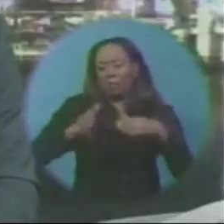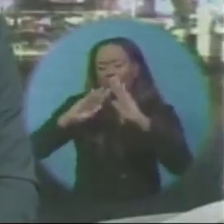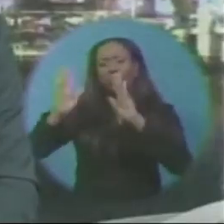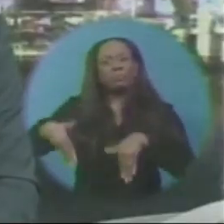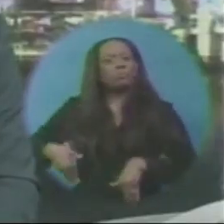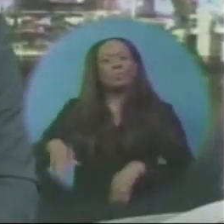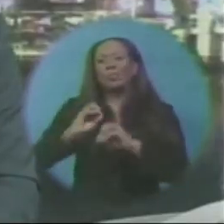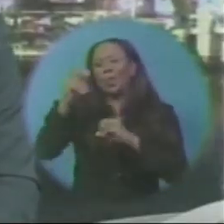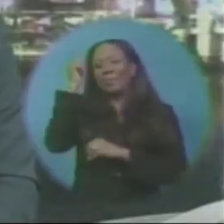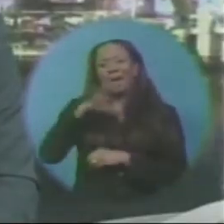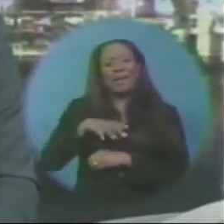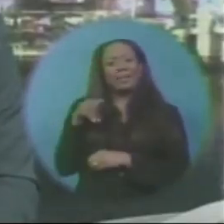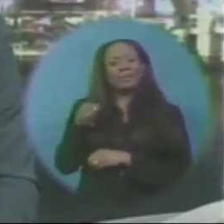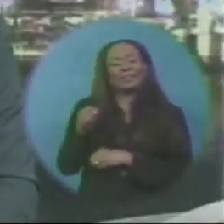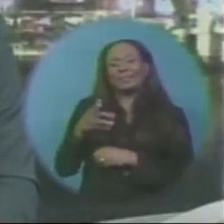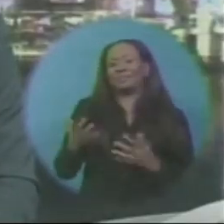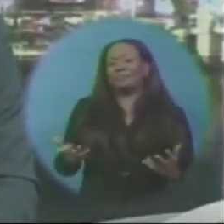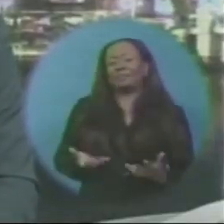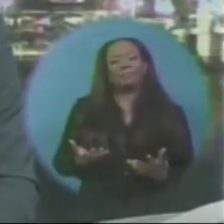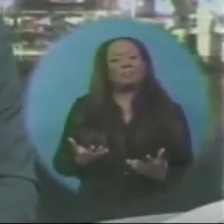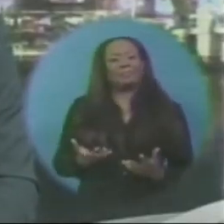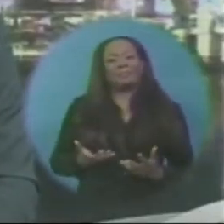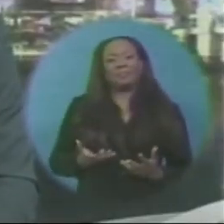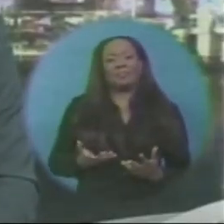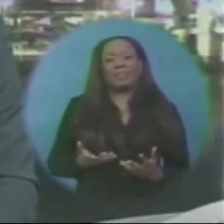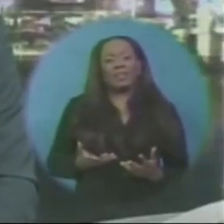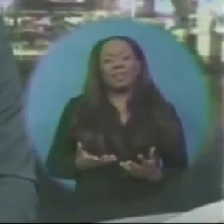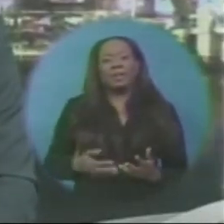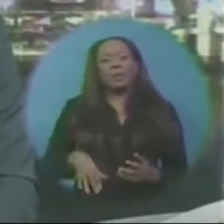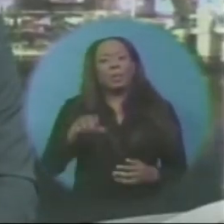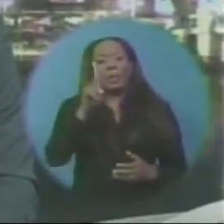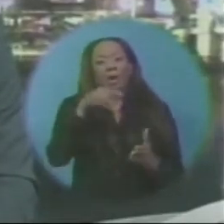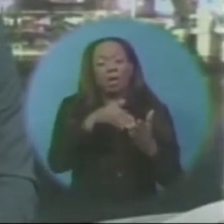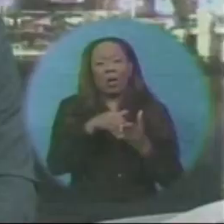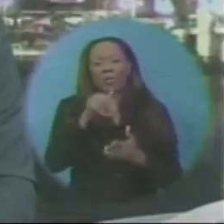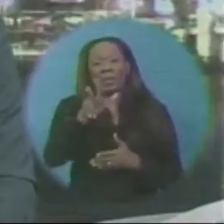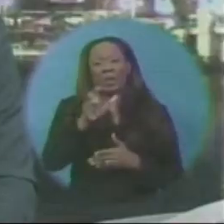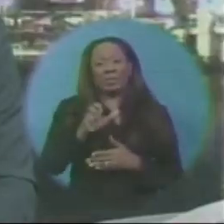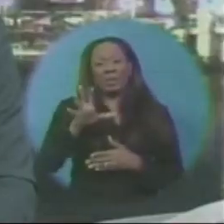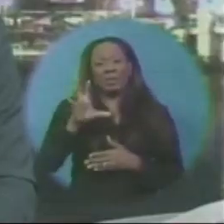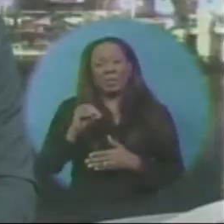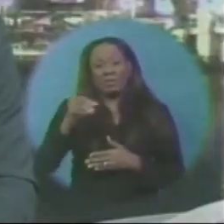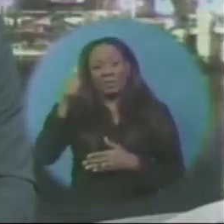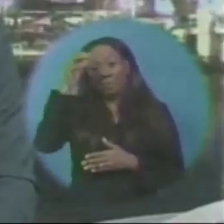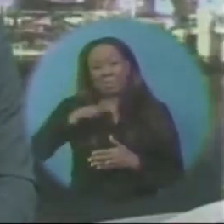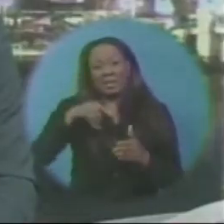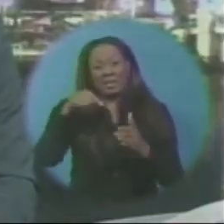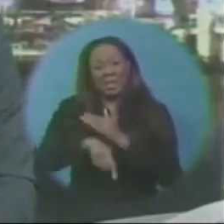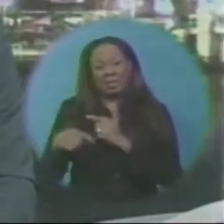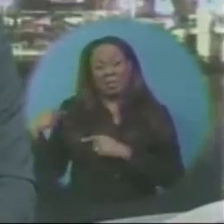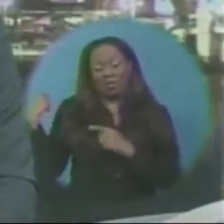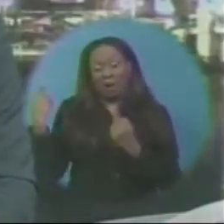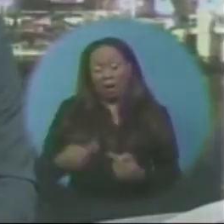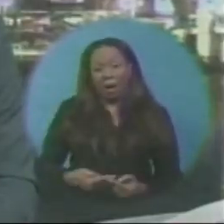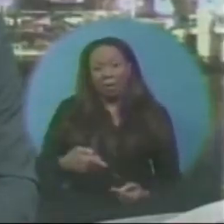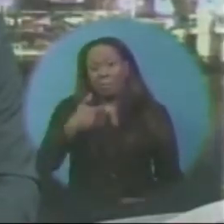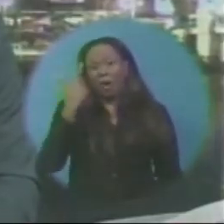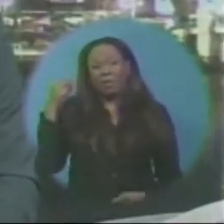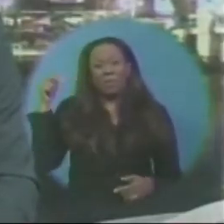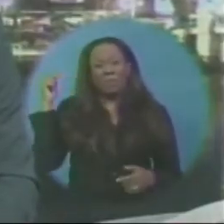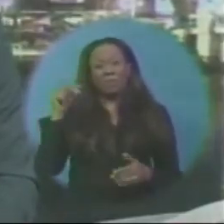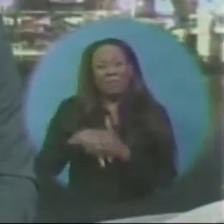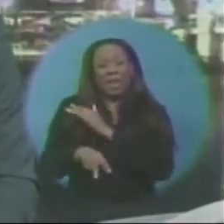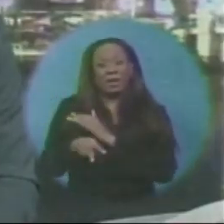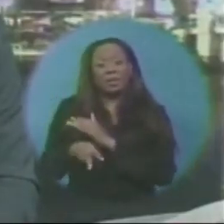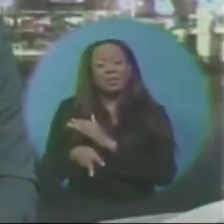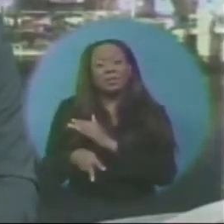male figure. According to the JCF figures, 1,350 males have so far been killed this year due to violence. The